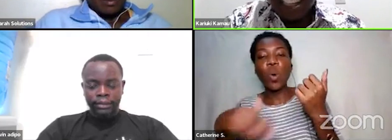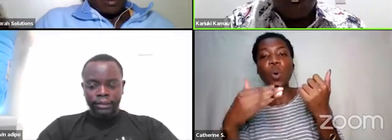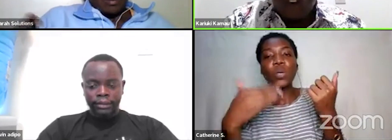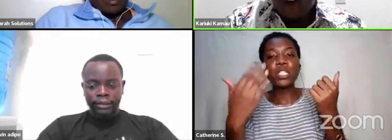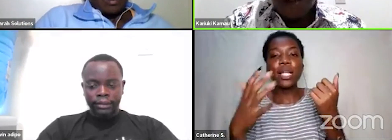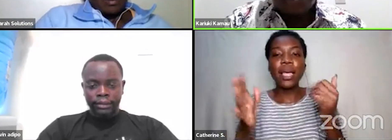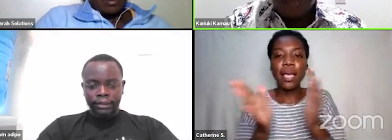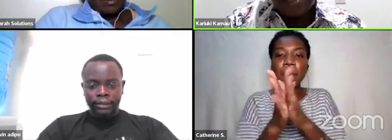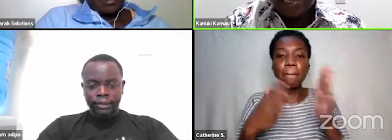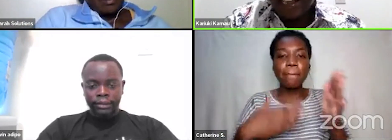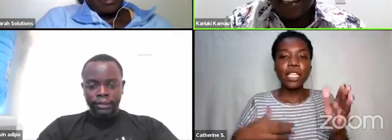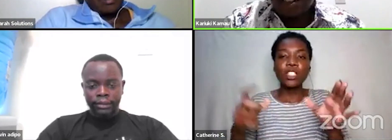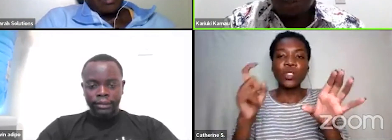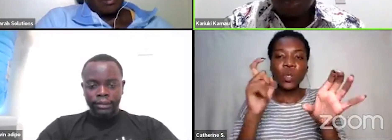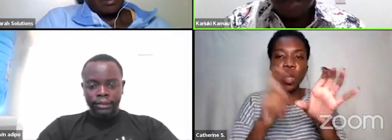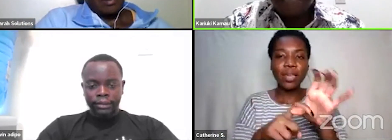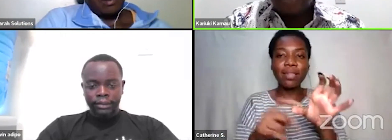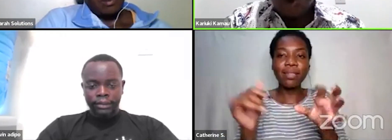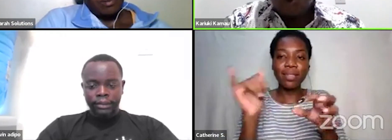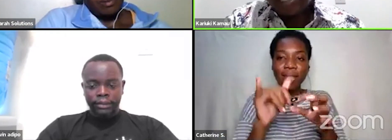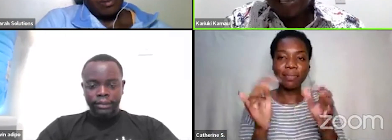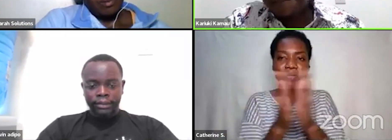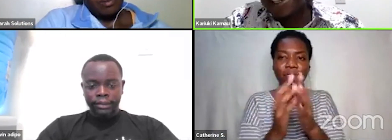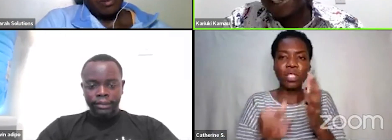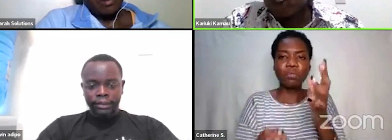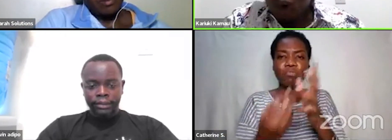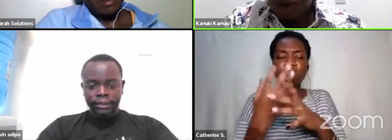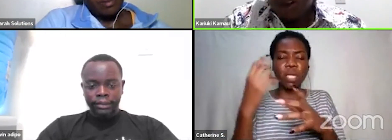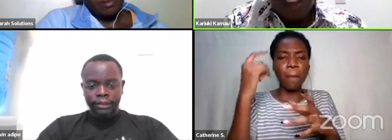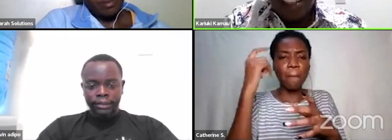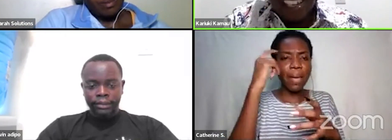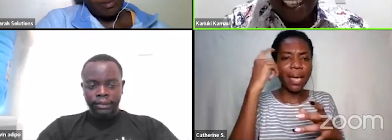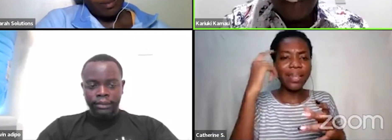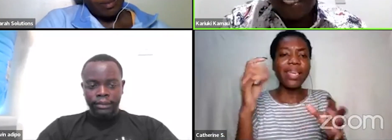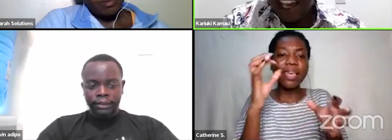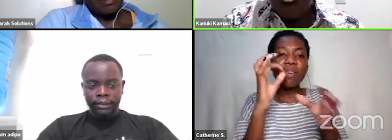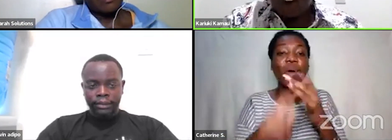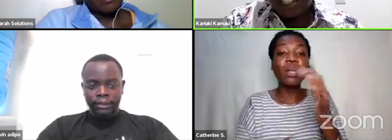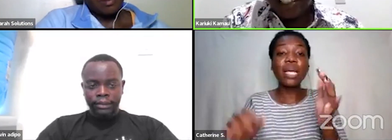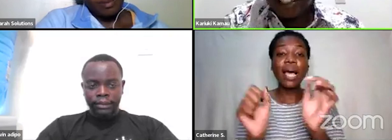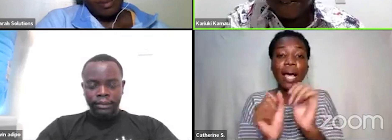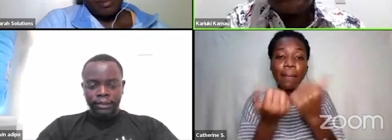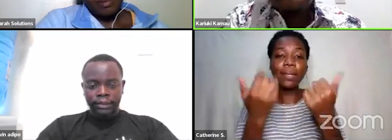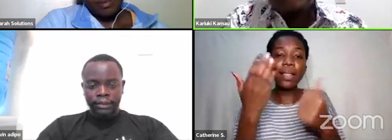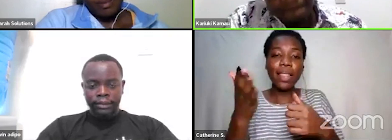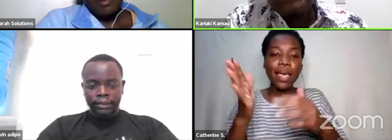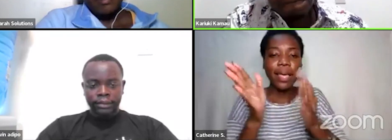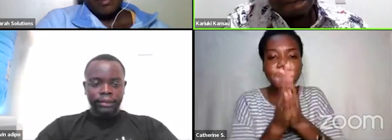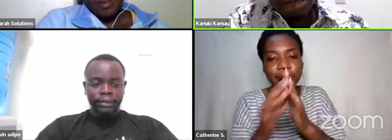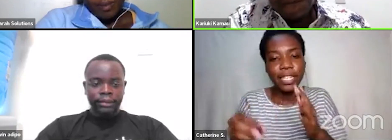these international forums so that I can expose my mind, what is happening global, so that I give it a local touch.